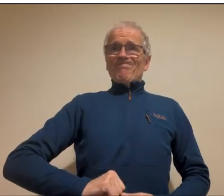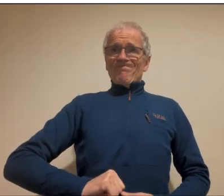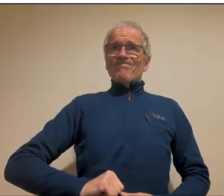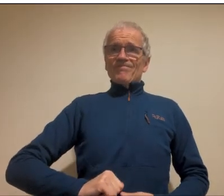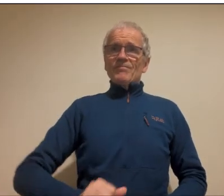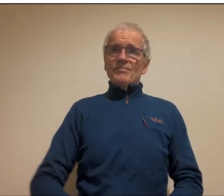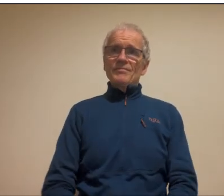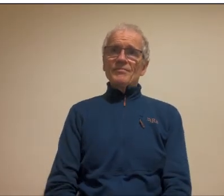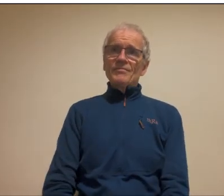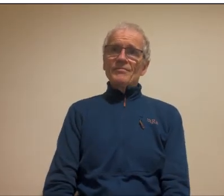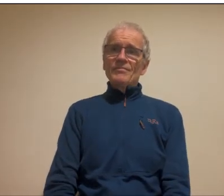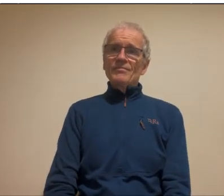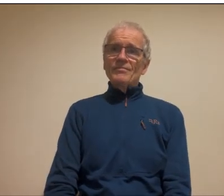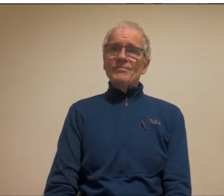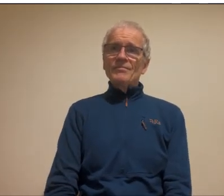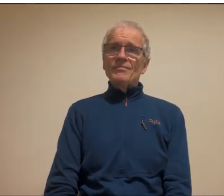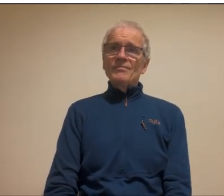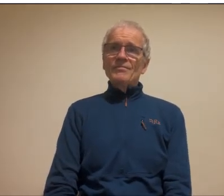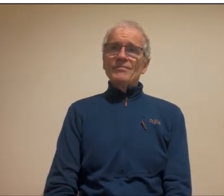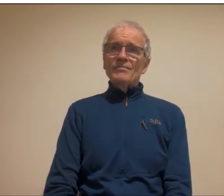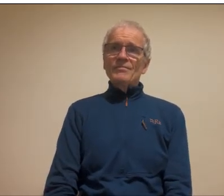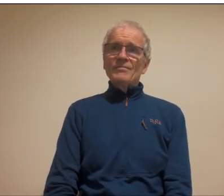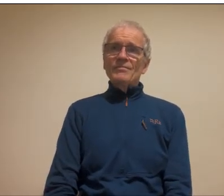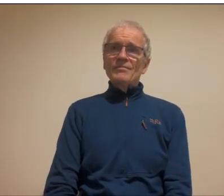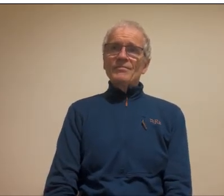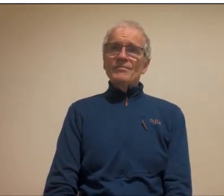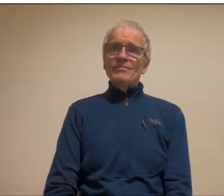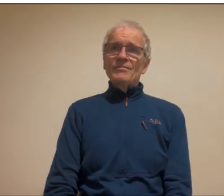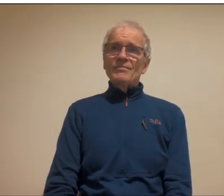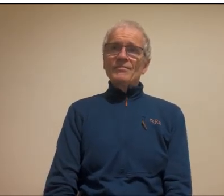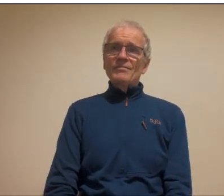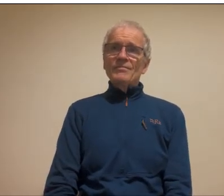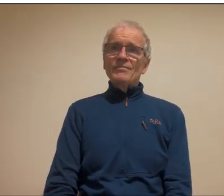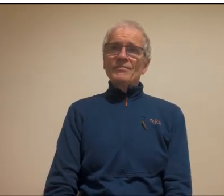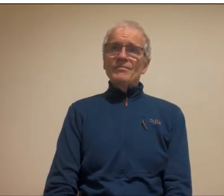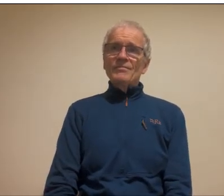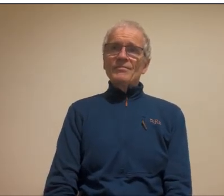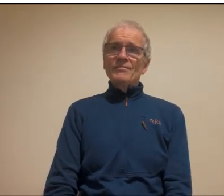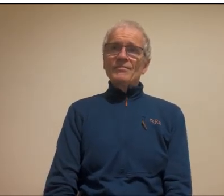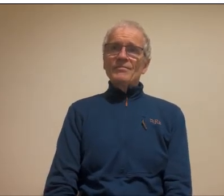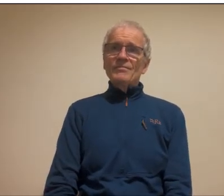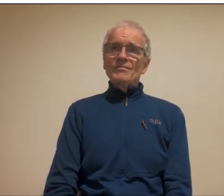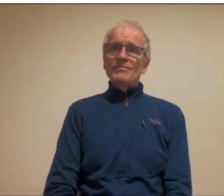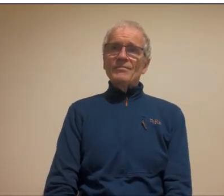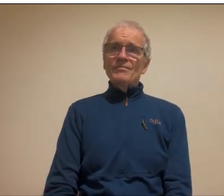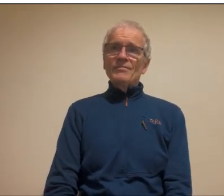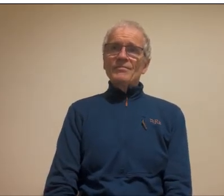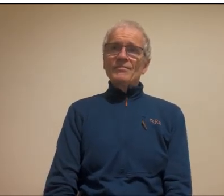stents, heart surgery.